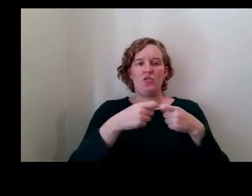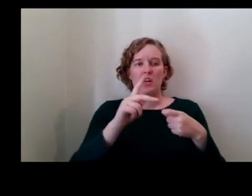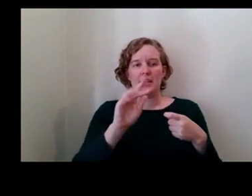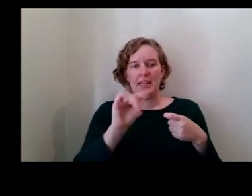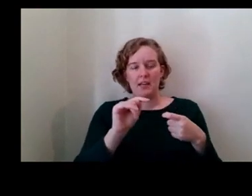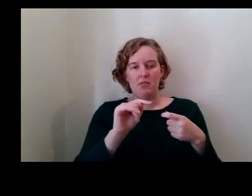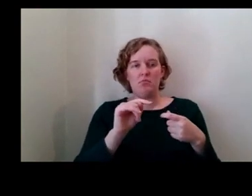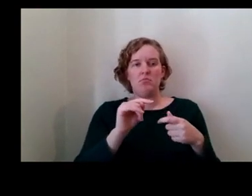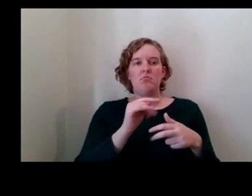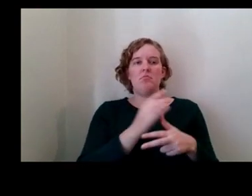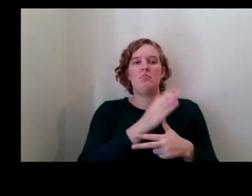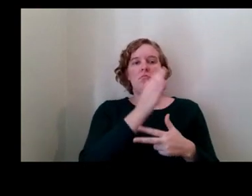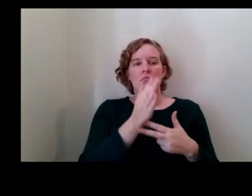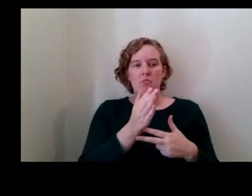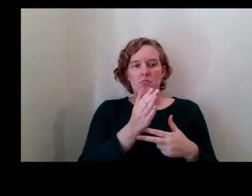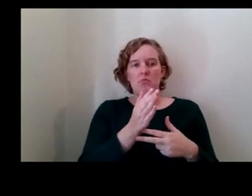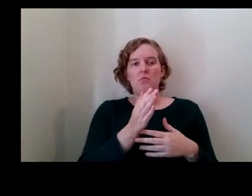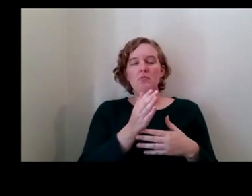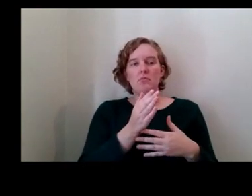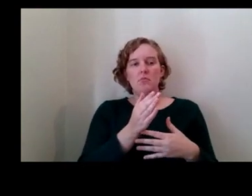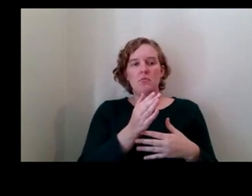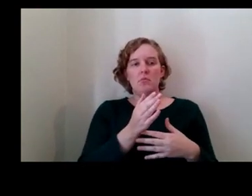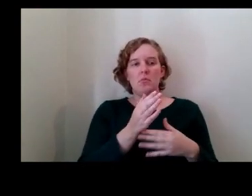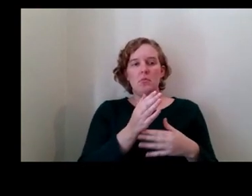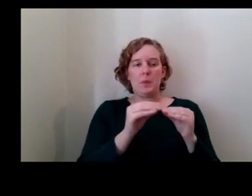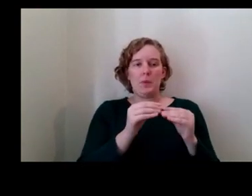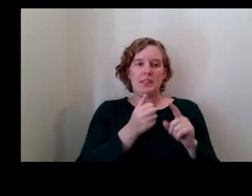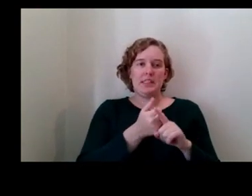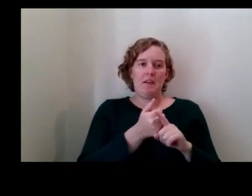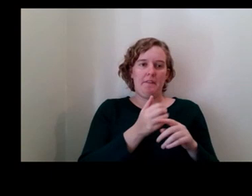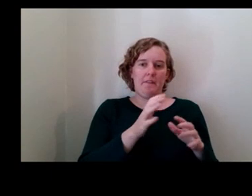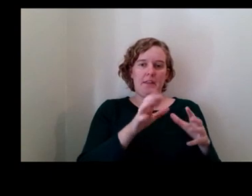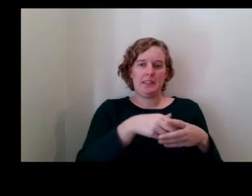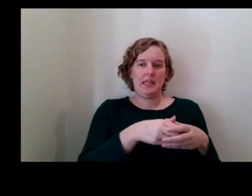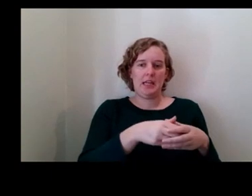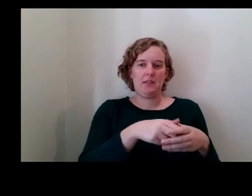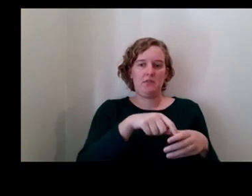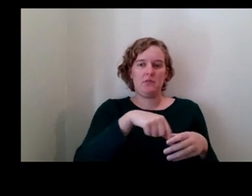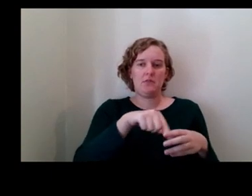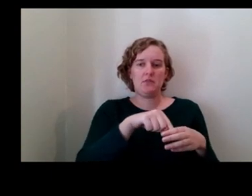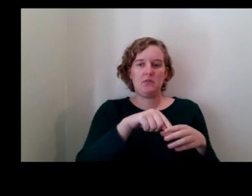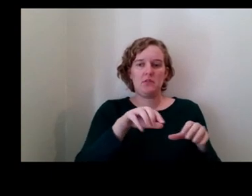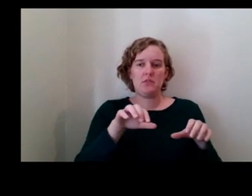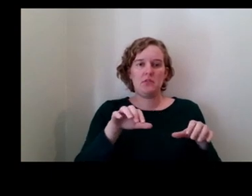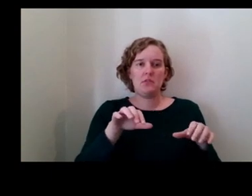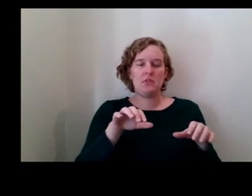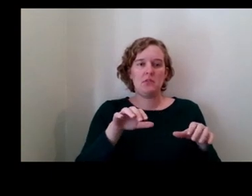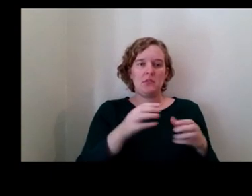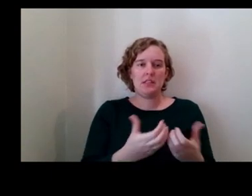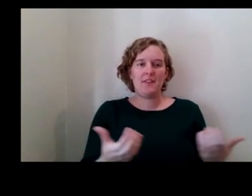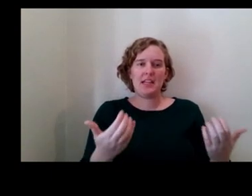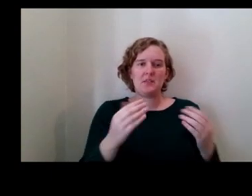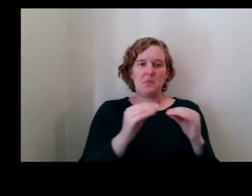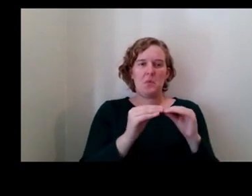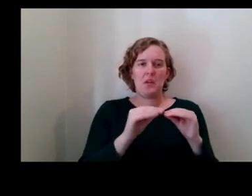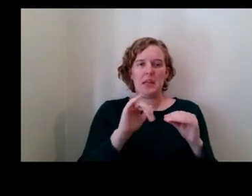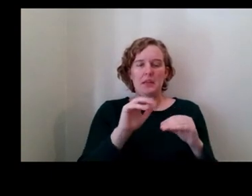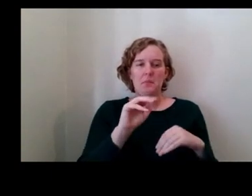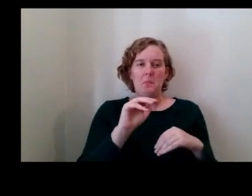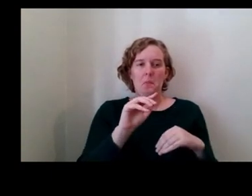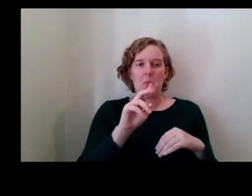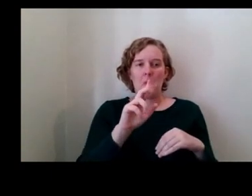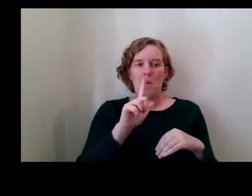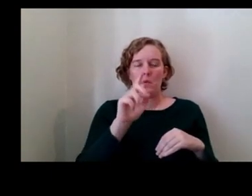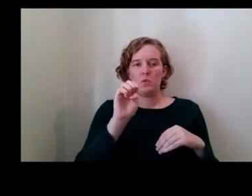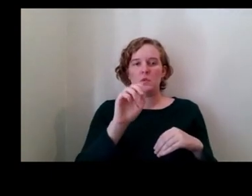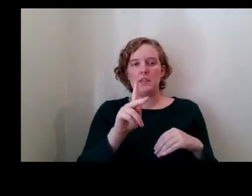then we have, more or less self-contained programmable devices, or sometimes these are kits, modular kits, I guess. And then underneath that,